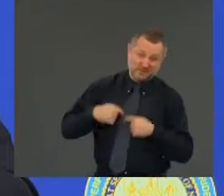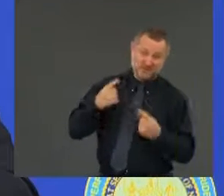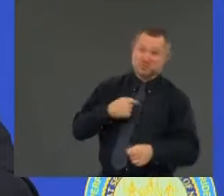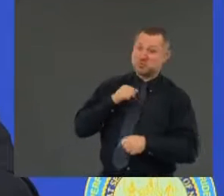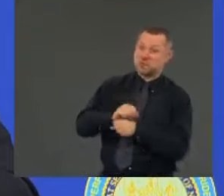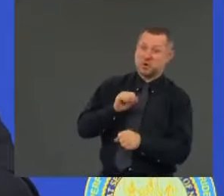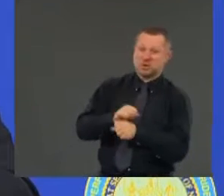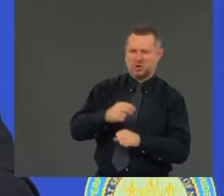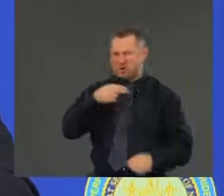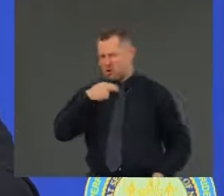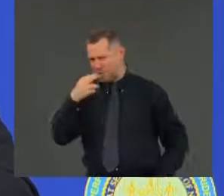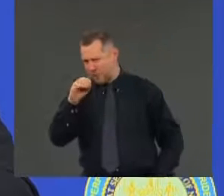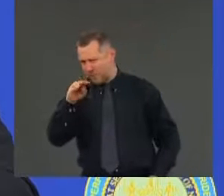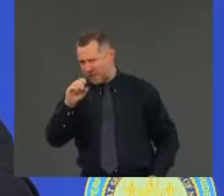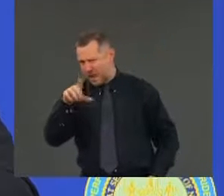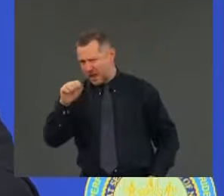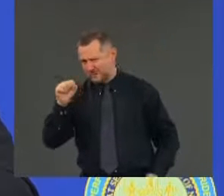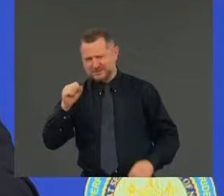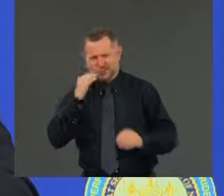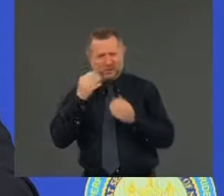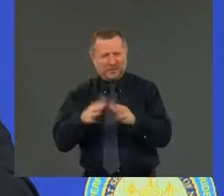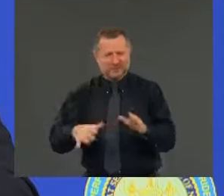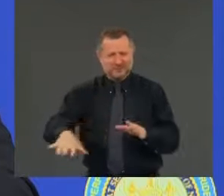issue. And